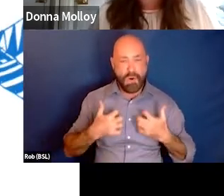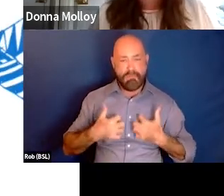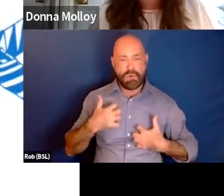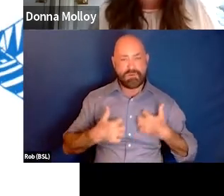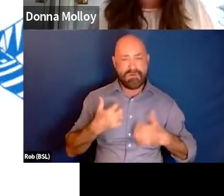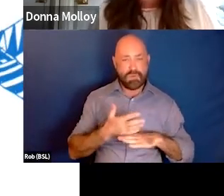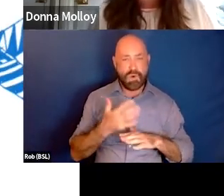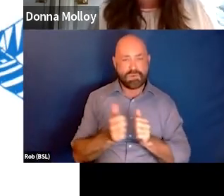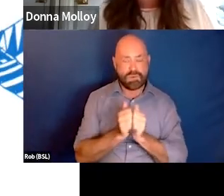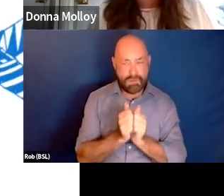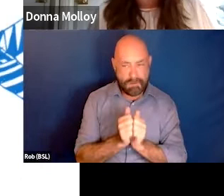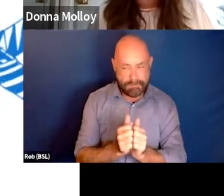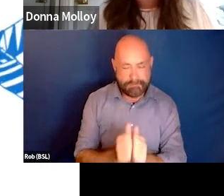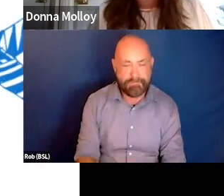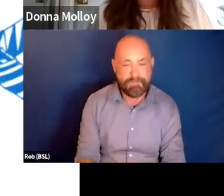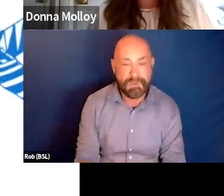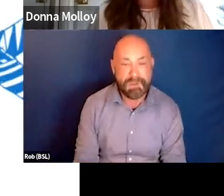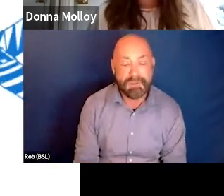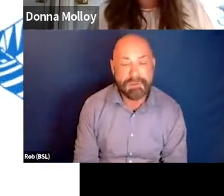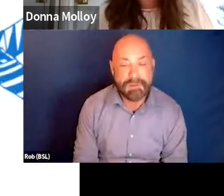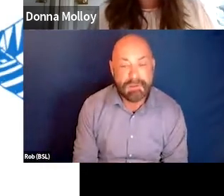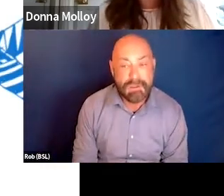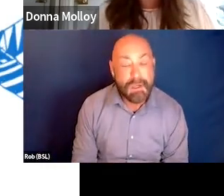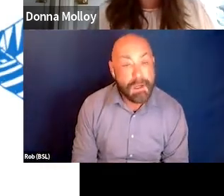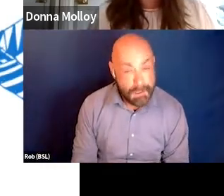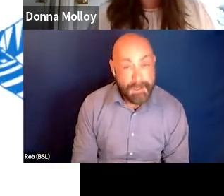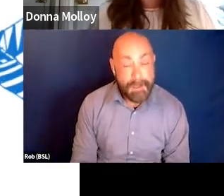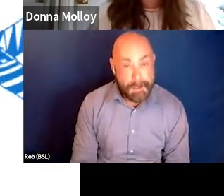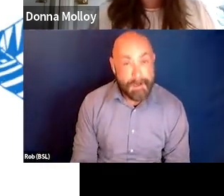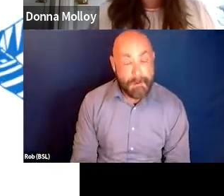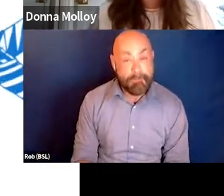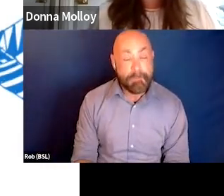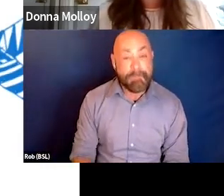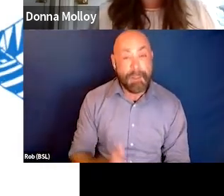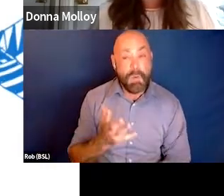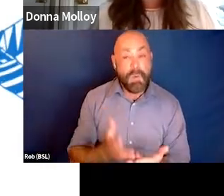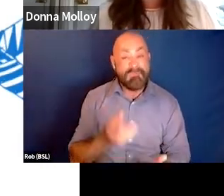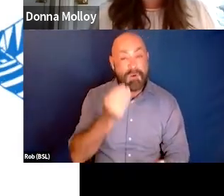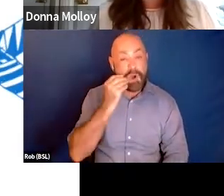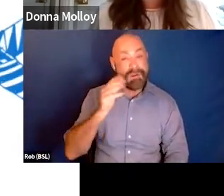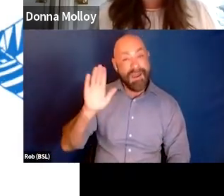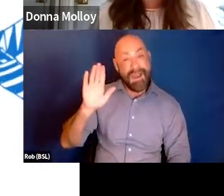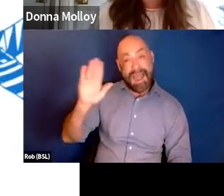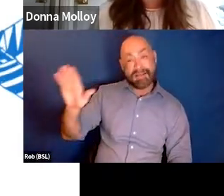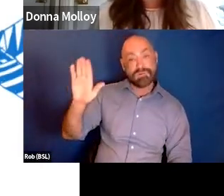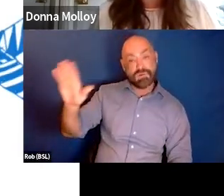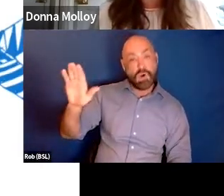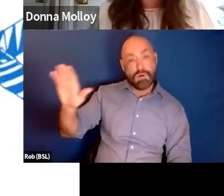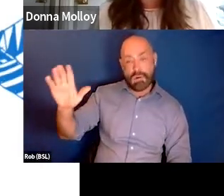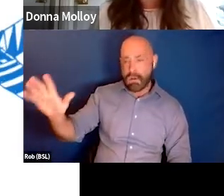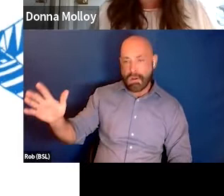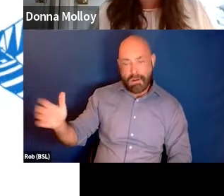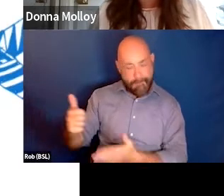together. We've learned that external facilitation can be really helpful in terms of supporting that relationship